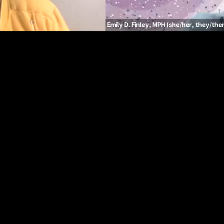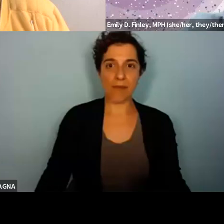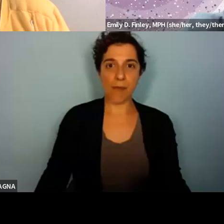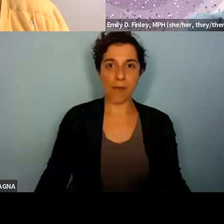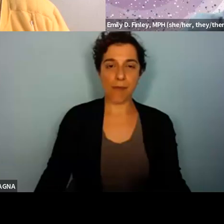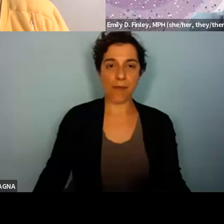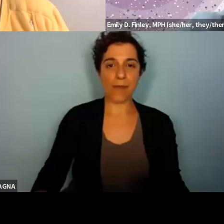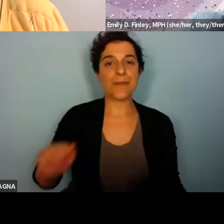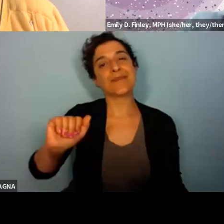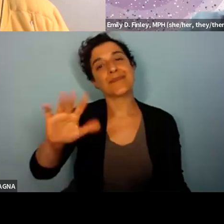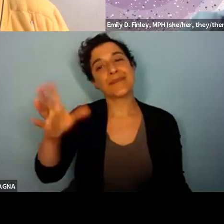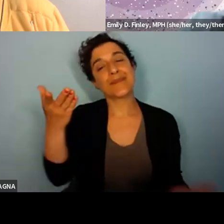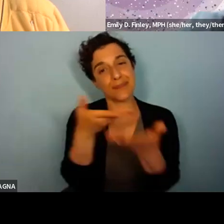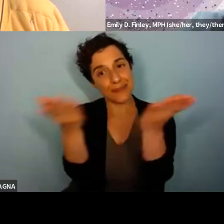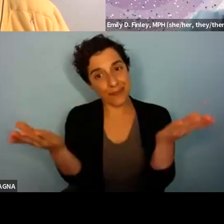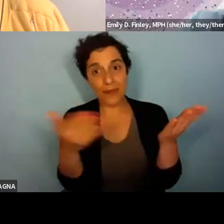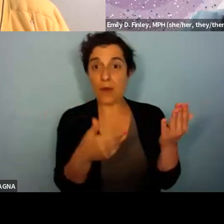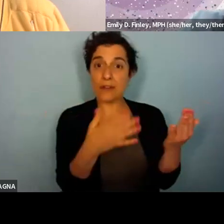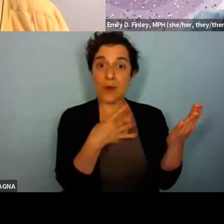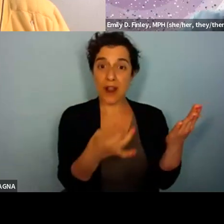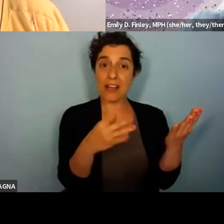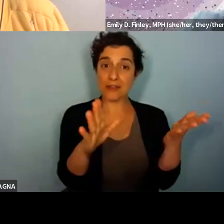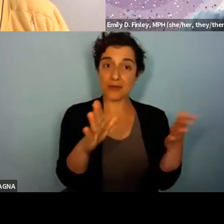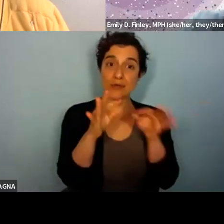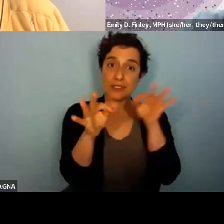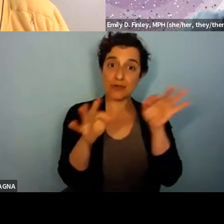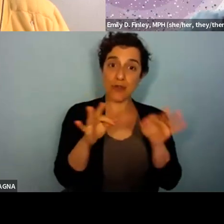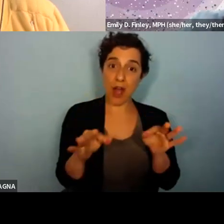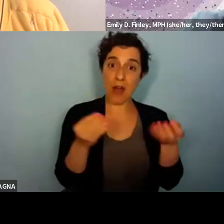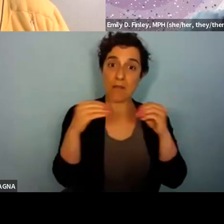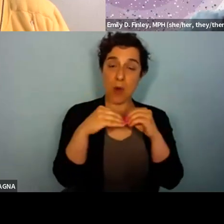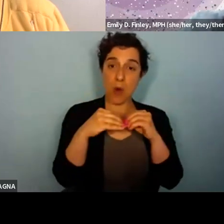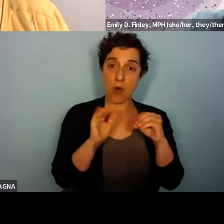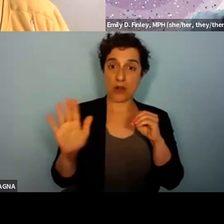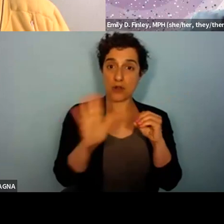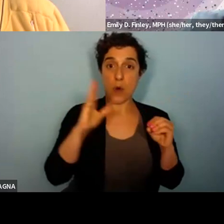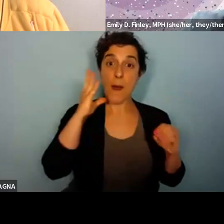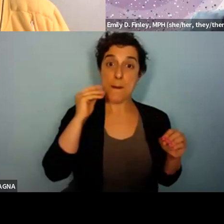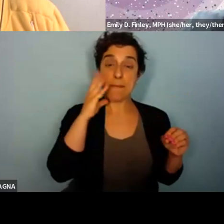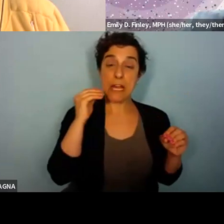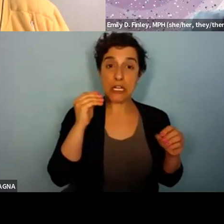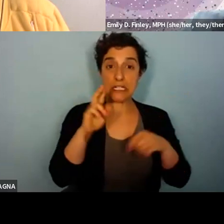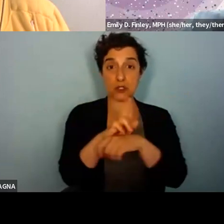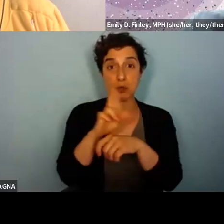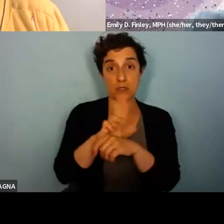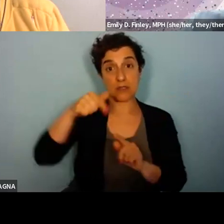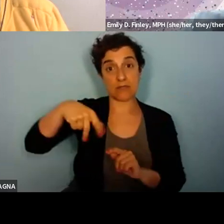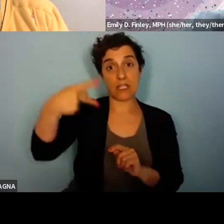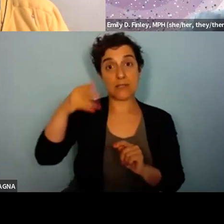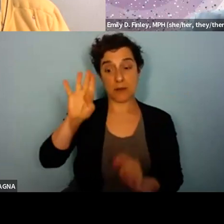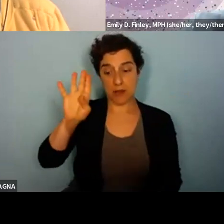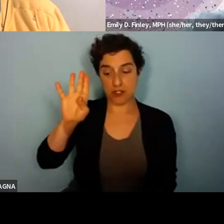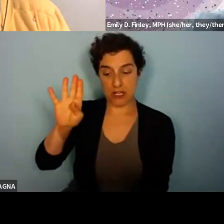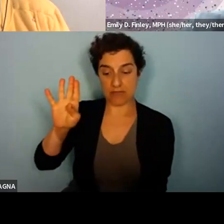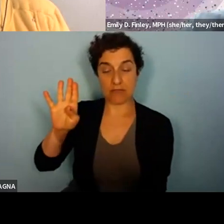Dr. Delgado-Rendon, would you like to describe a little more your experience using participatory budgeting